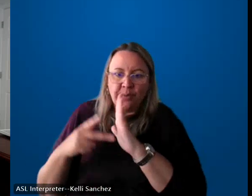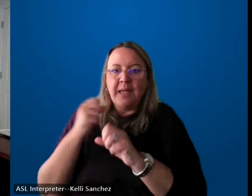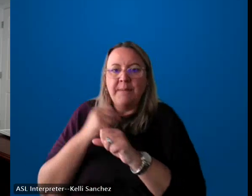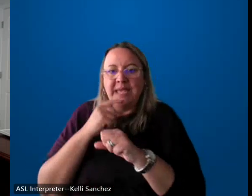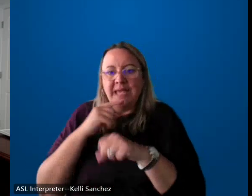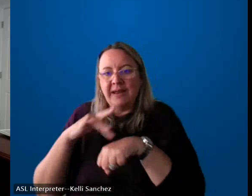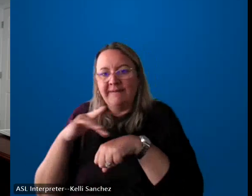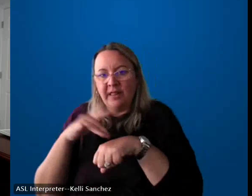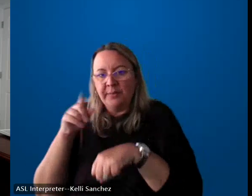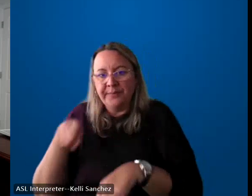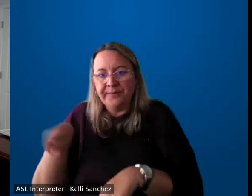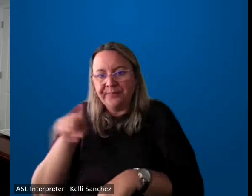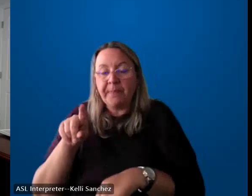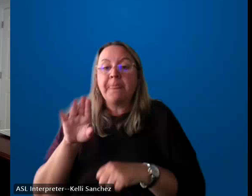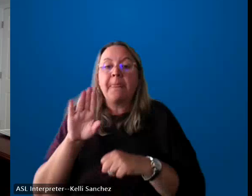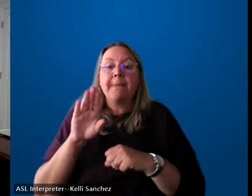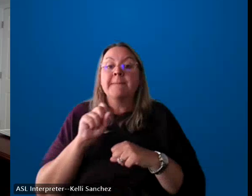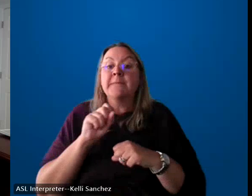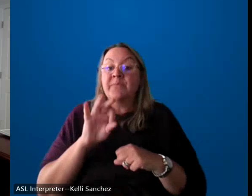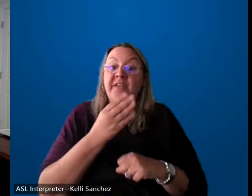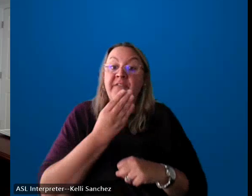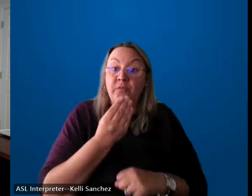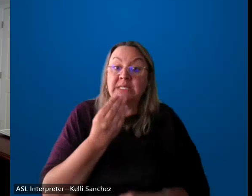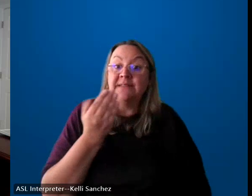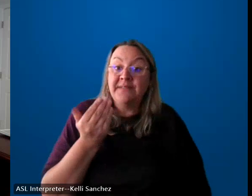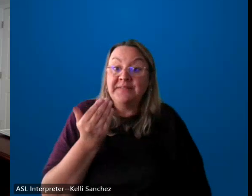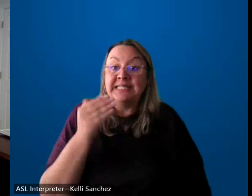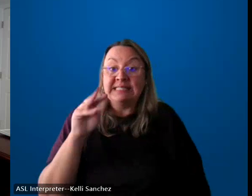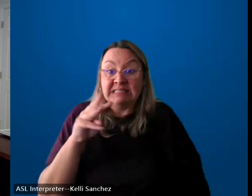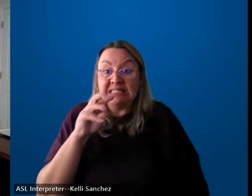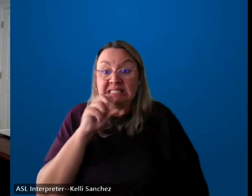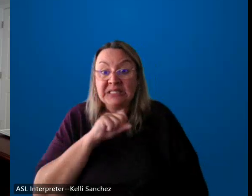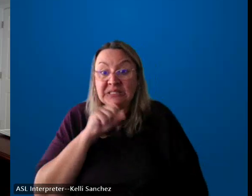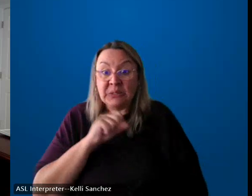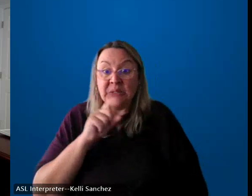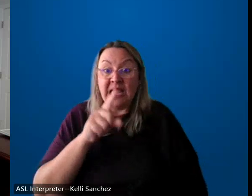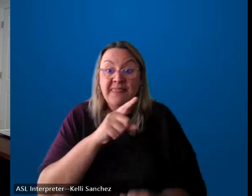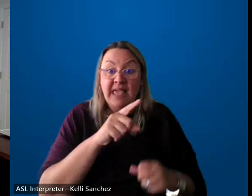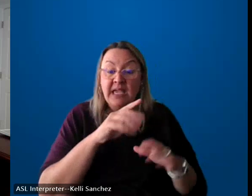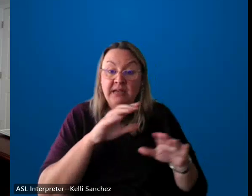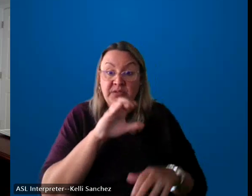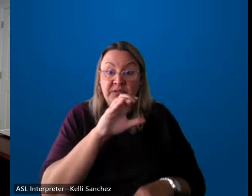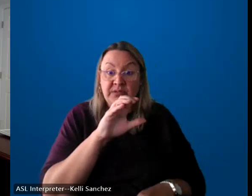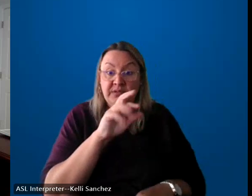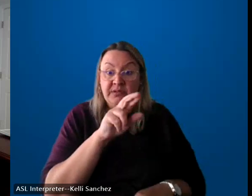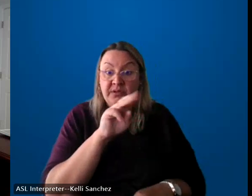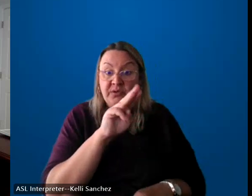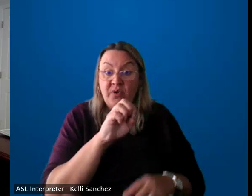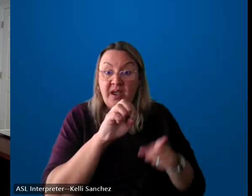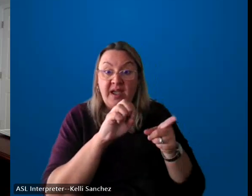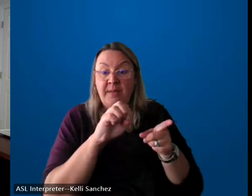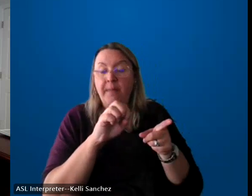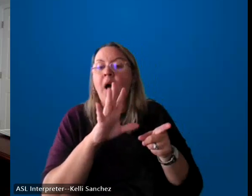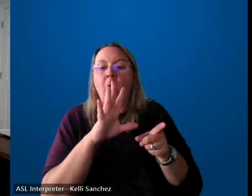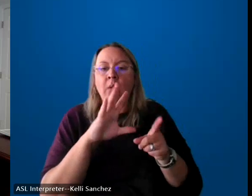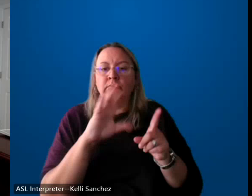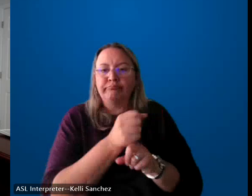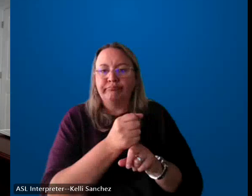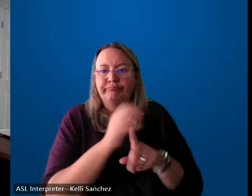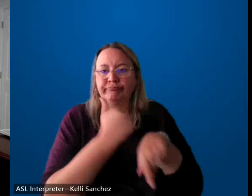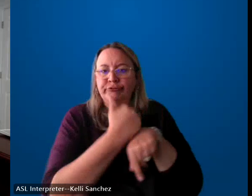available. Whereas, if somebody's 14, 15, 16 years old and they commit a crime, we'll charge them as an adult, no big